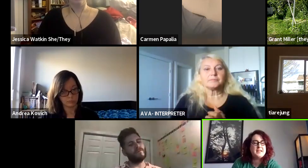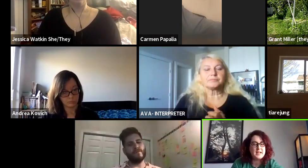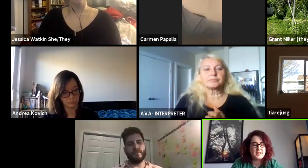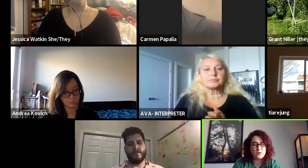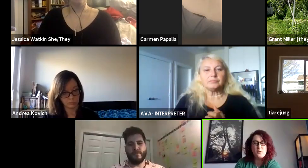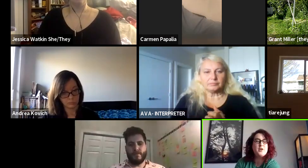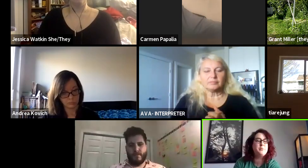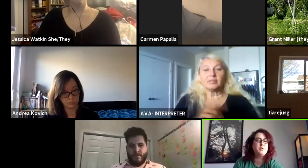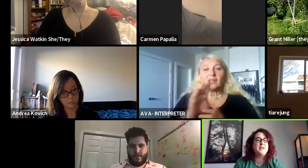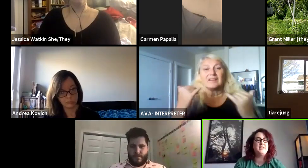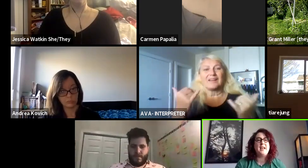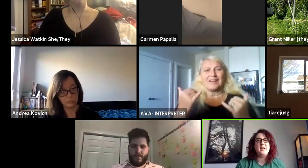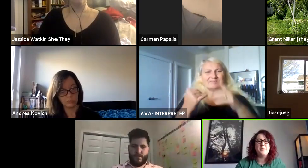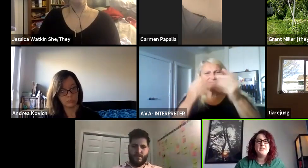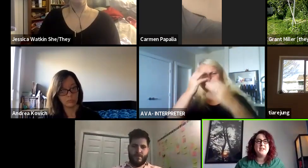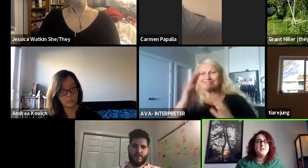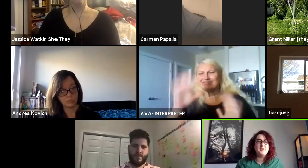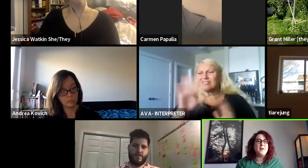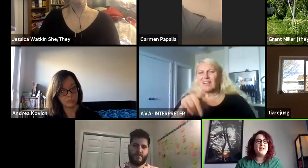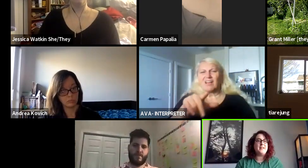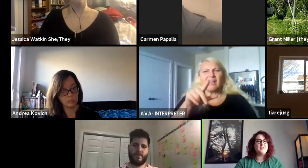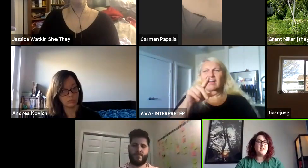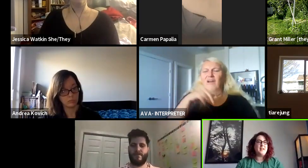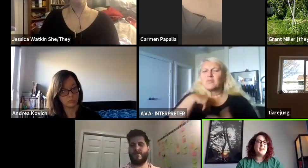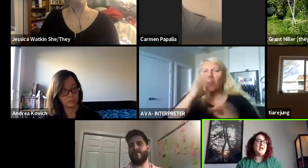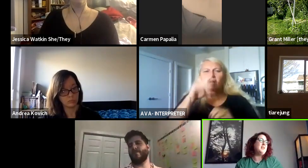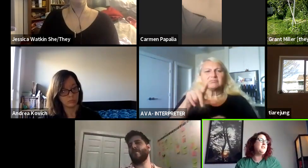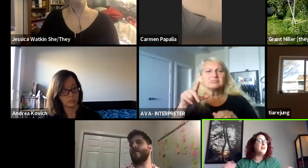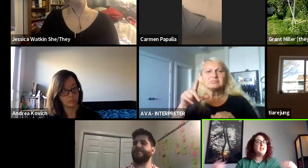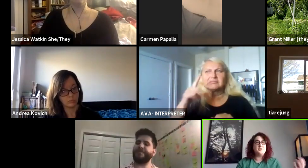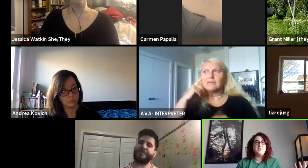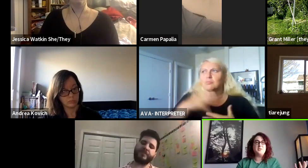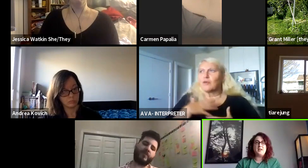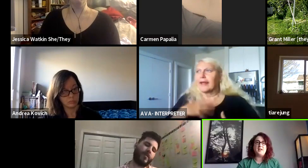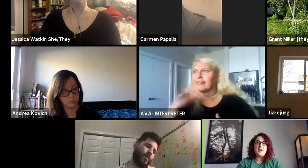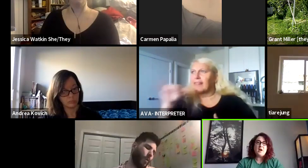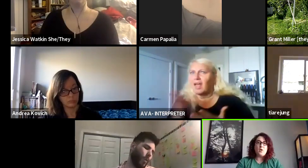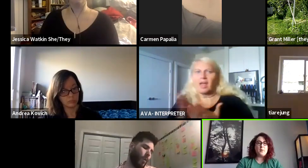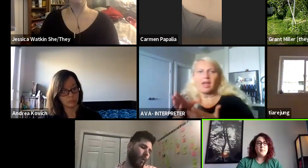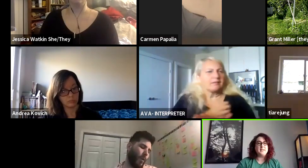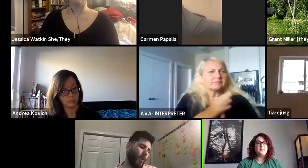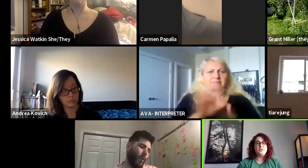in this, I don't want you to breathe in any particular way other than I will invite you to think